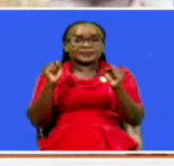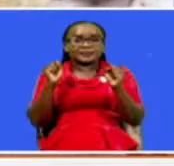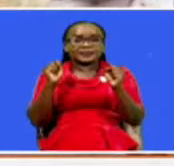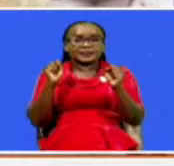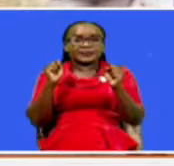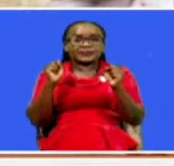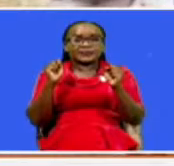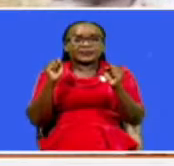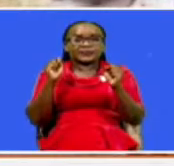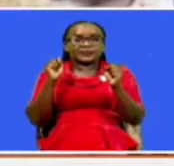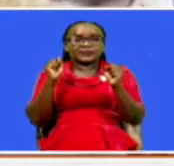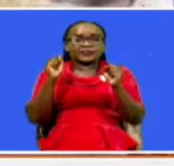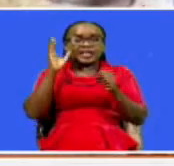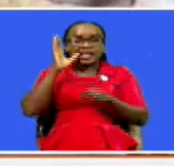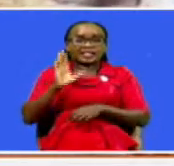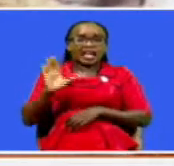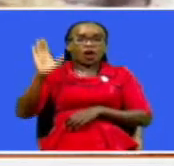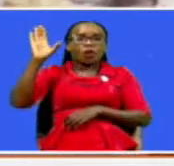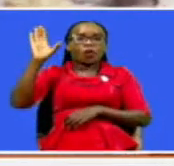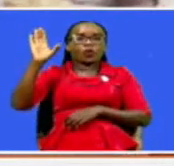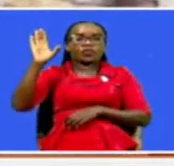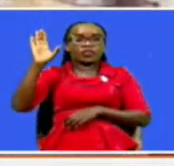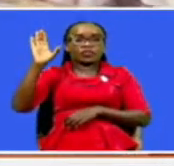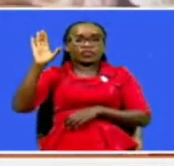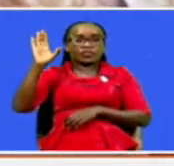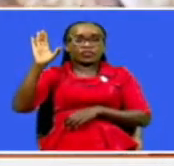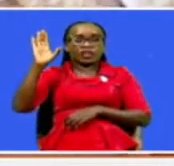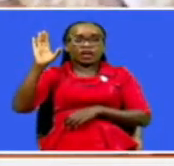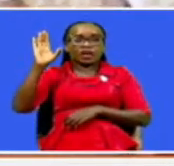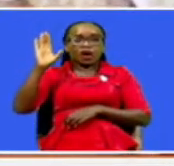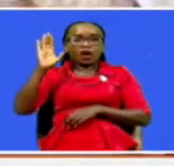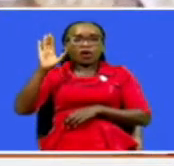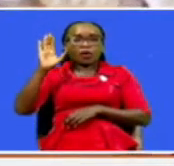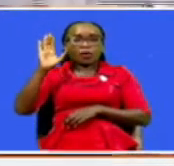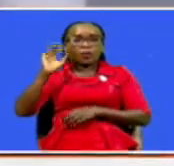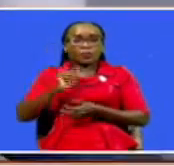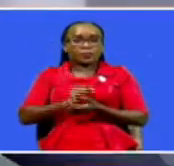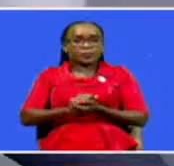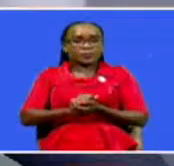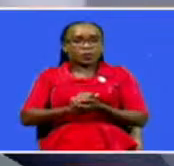took is the oath of due execution of the